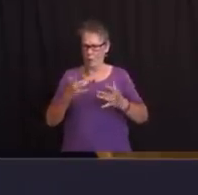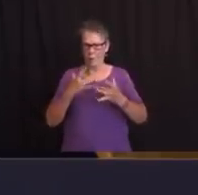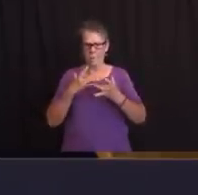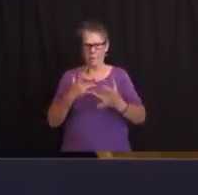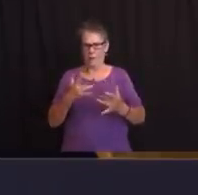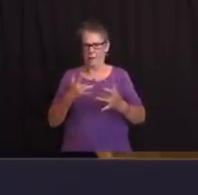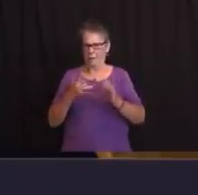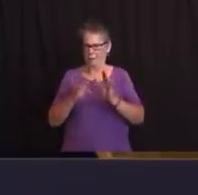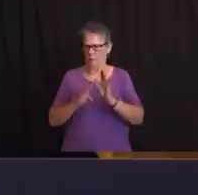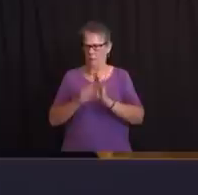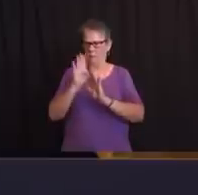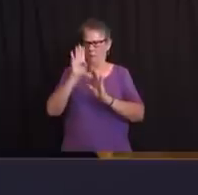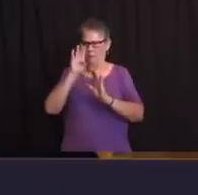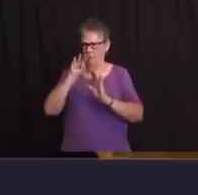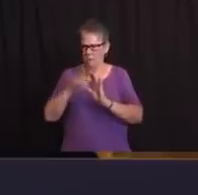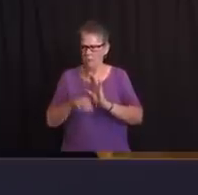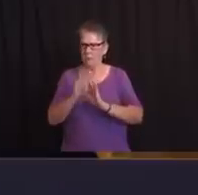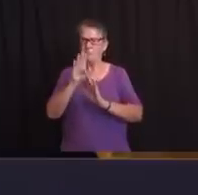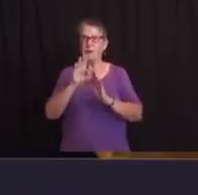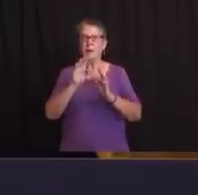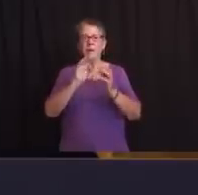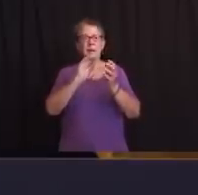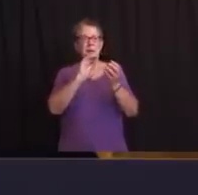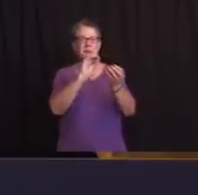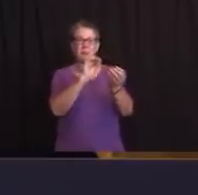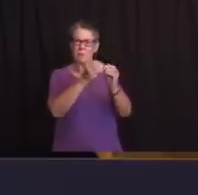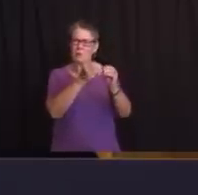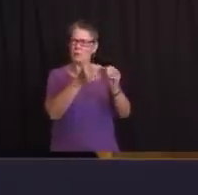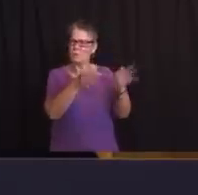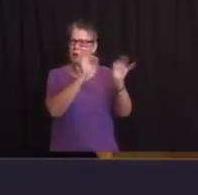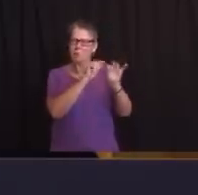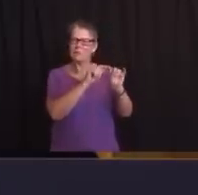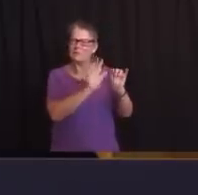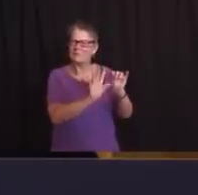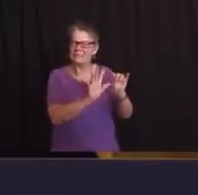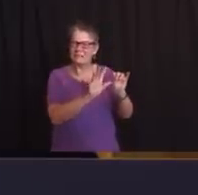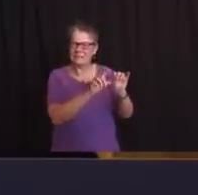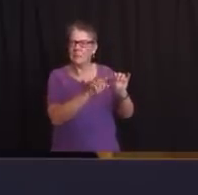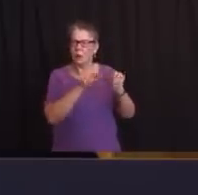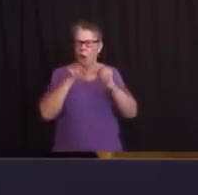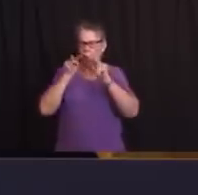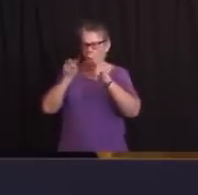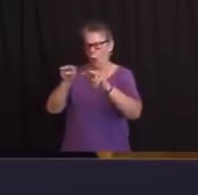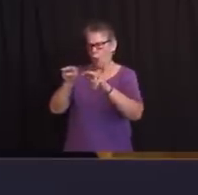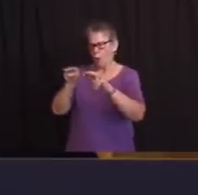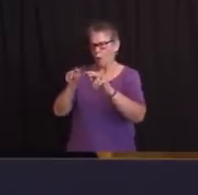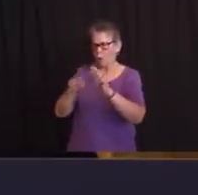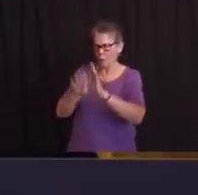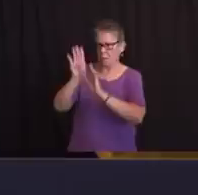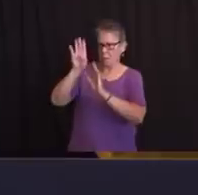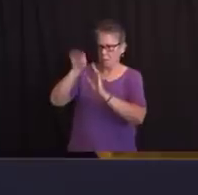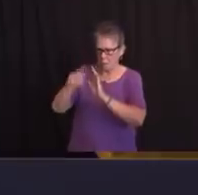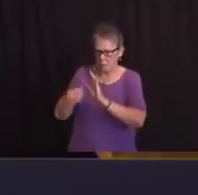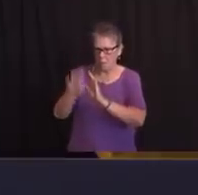argue furthermore that the environment in which decisions are taken has changed from where we were.